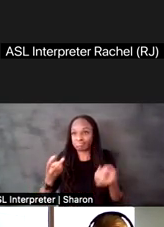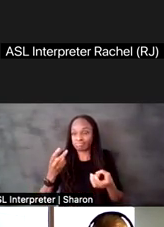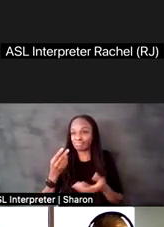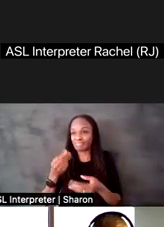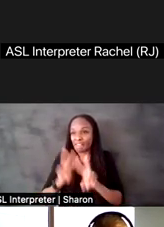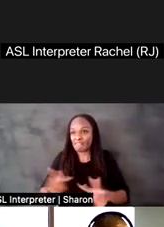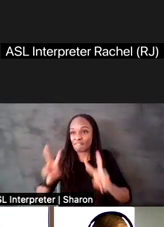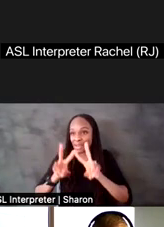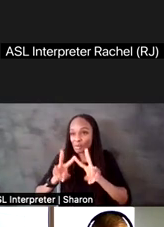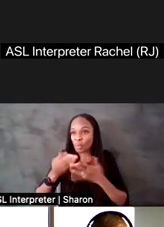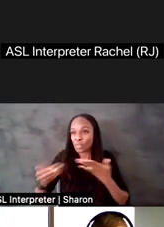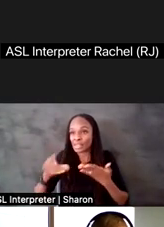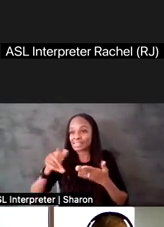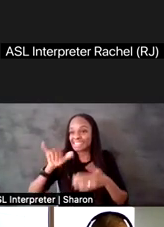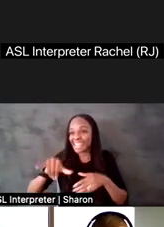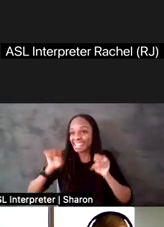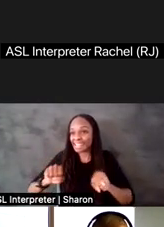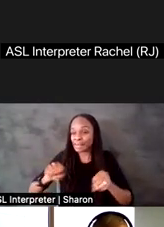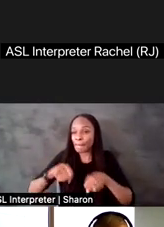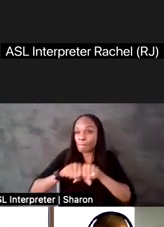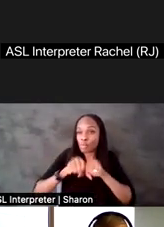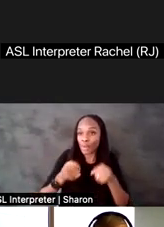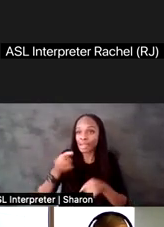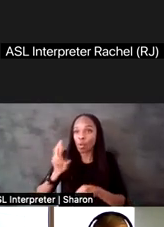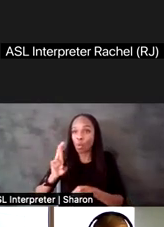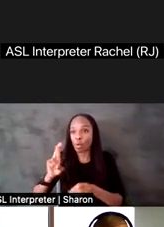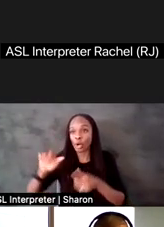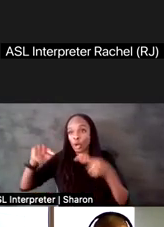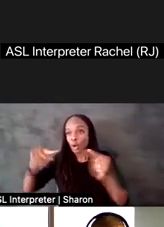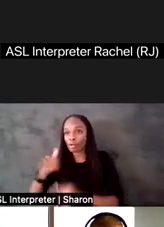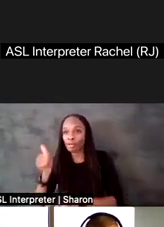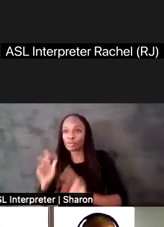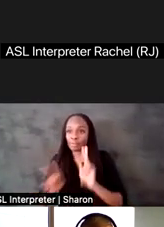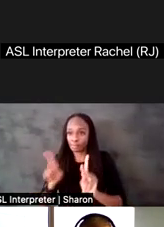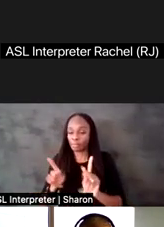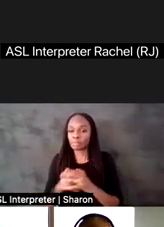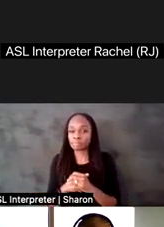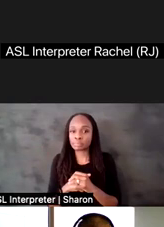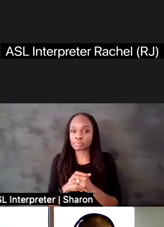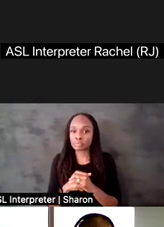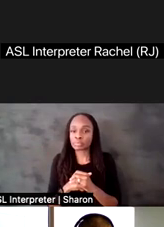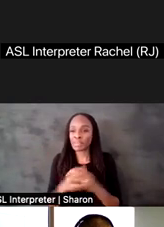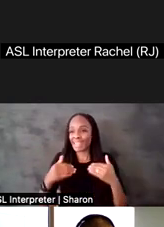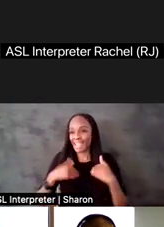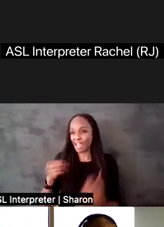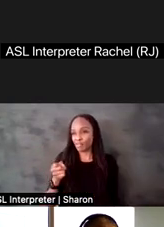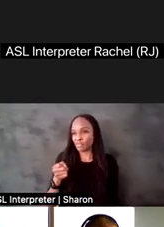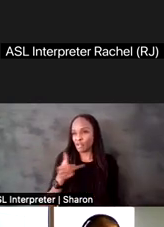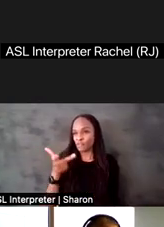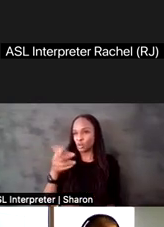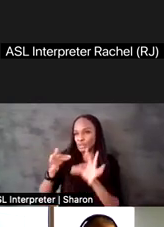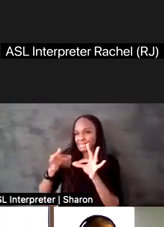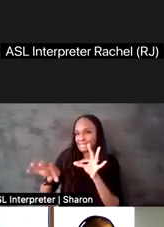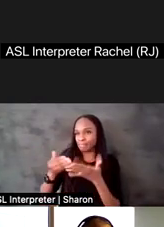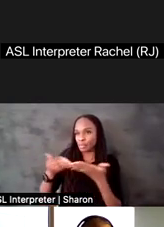potentially injure people, and secure movable items. And there's a few simple things we want to talk about